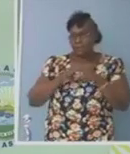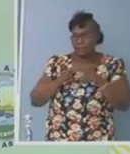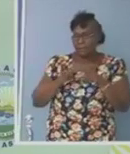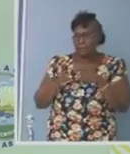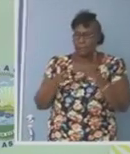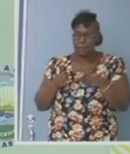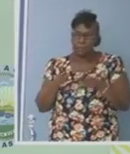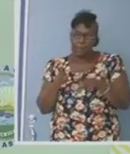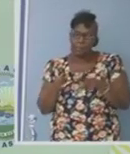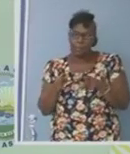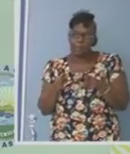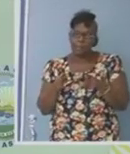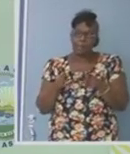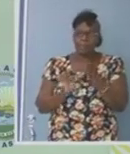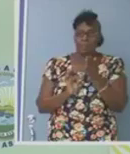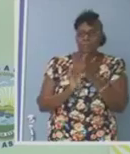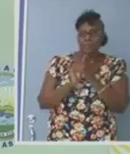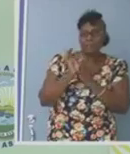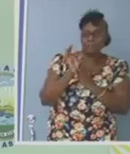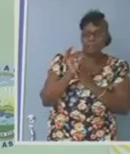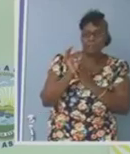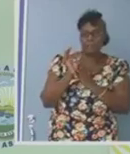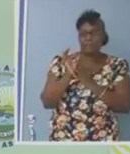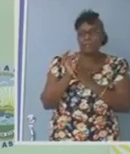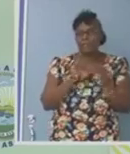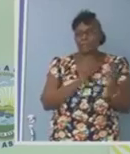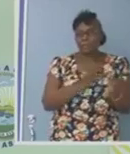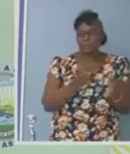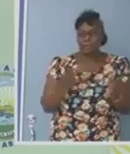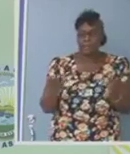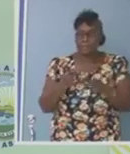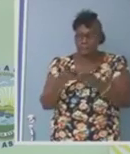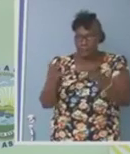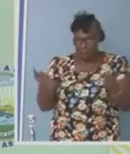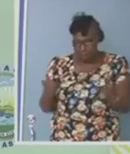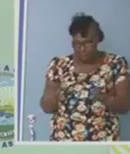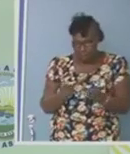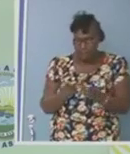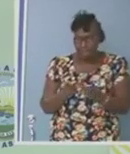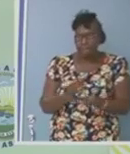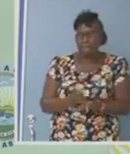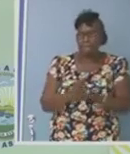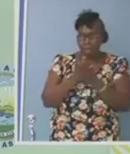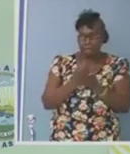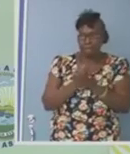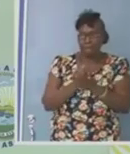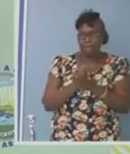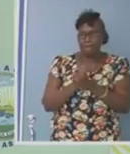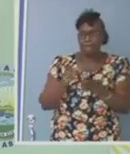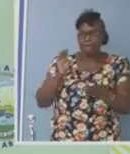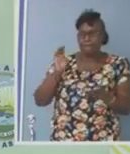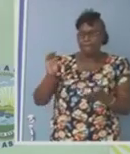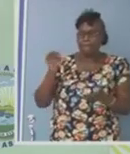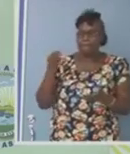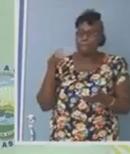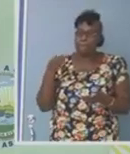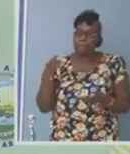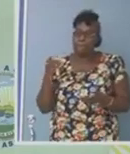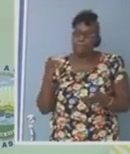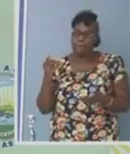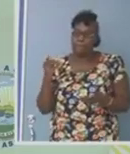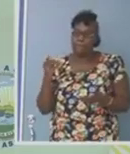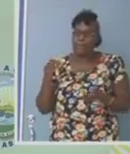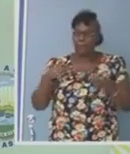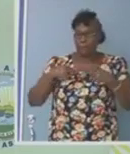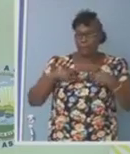to develop and implement a coordinated response to COVID-19, and we now have our COVID